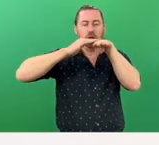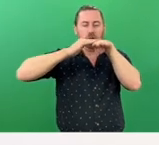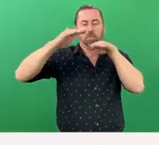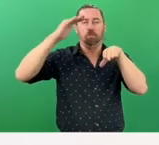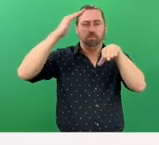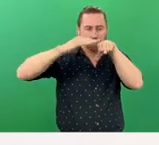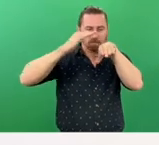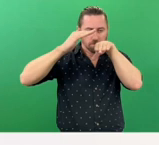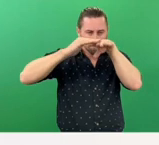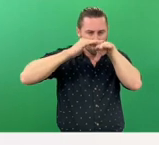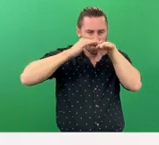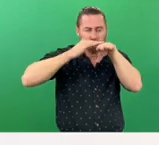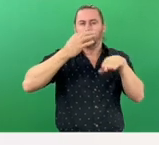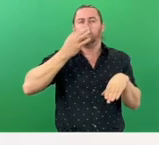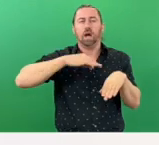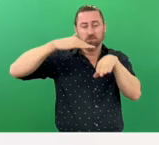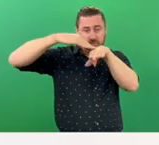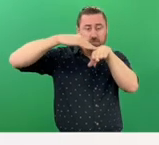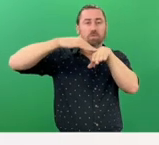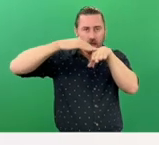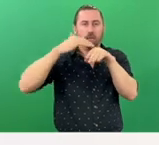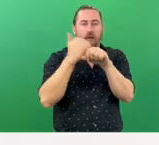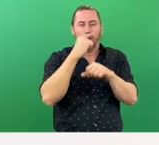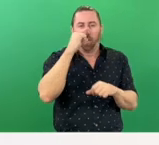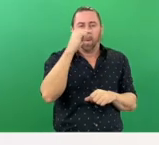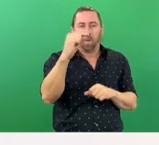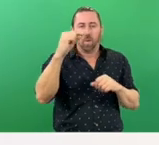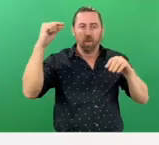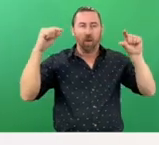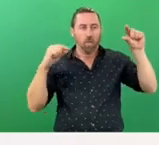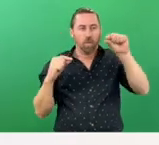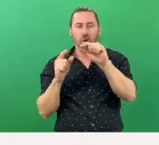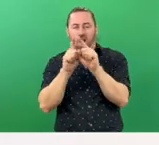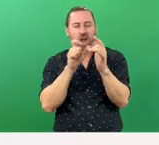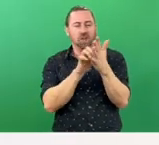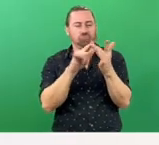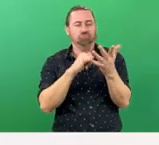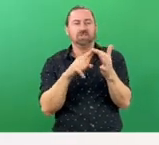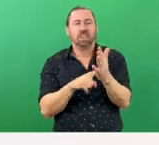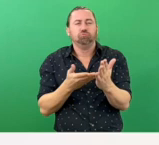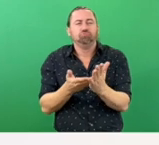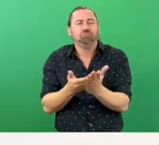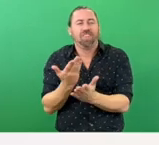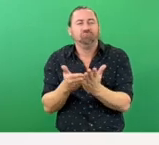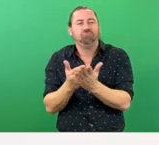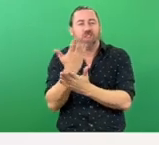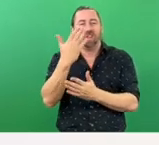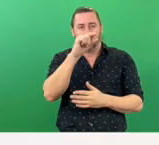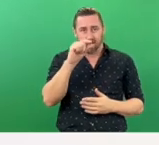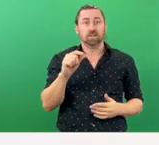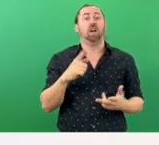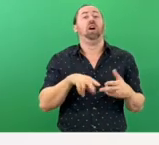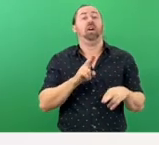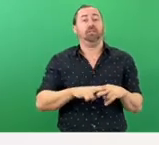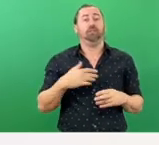forth. And that will put that beautiful chisel point on that pencil. And now, whether I'm working under